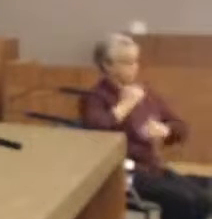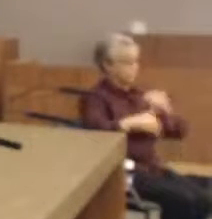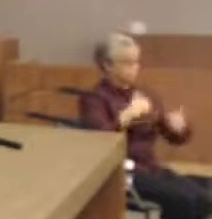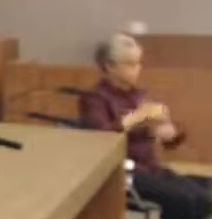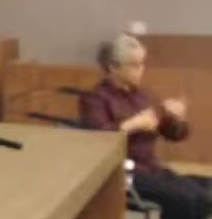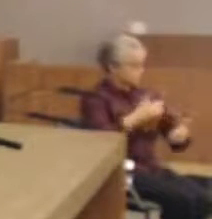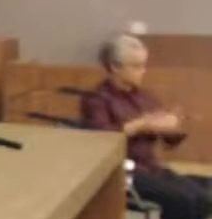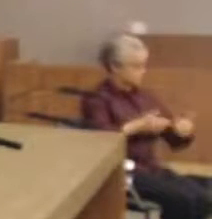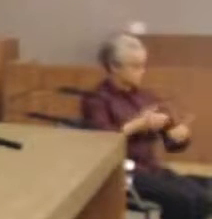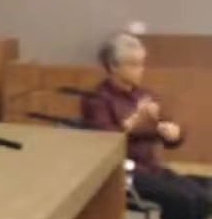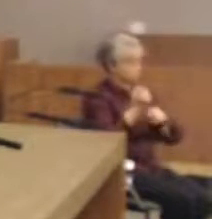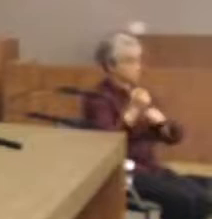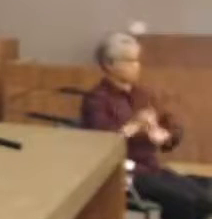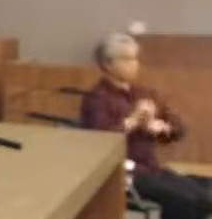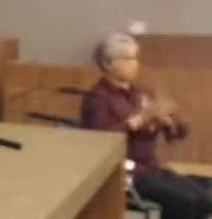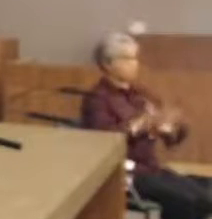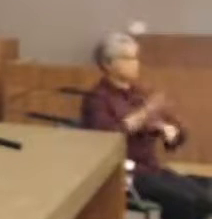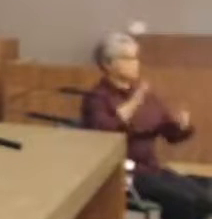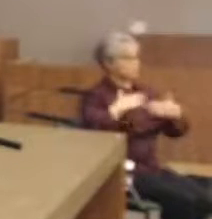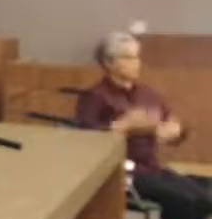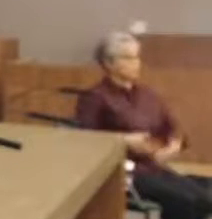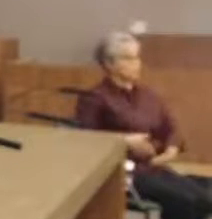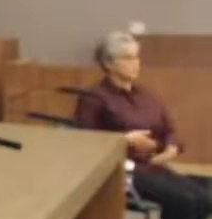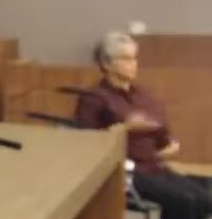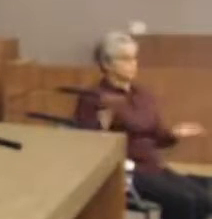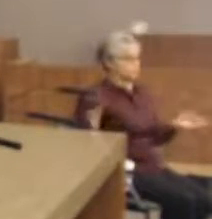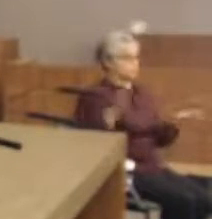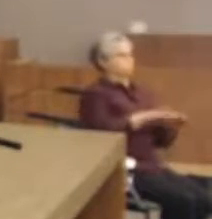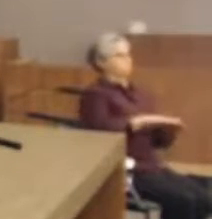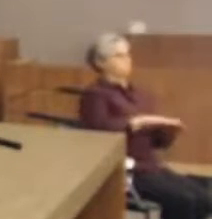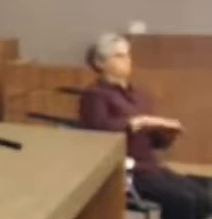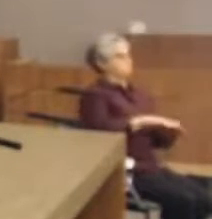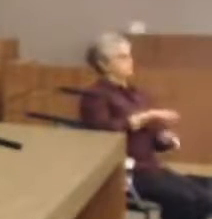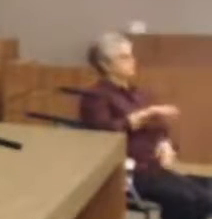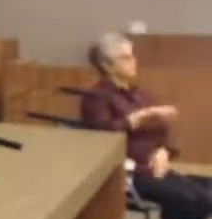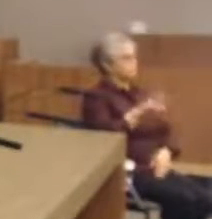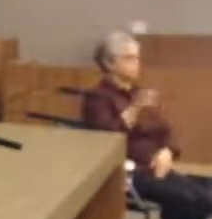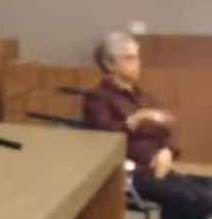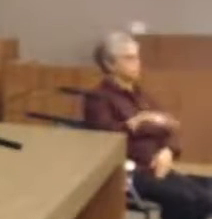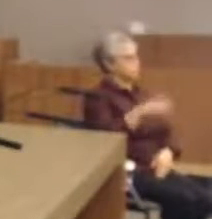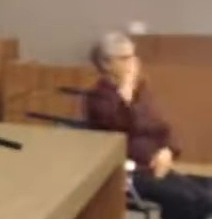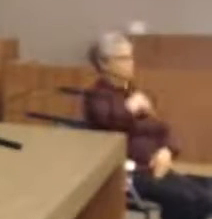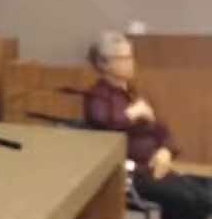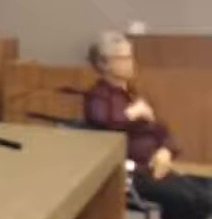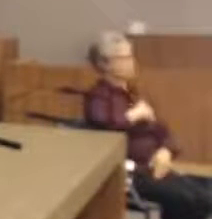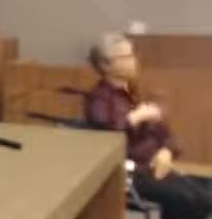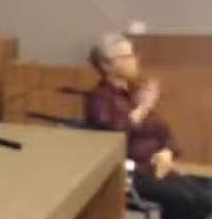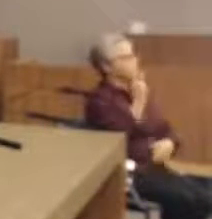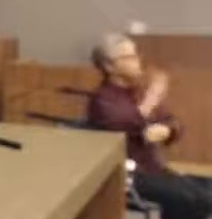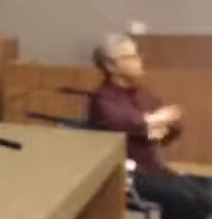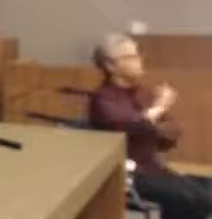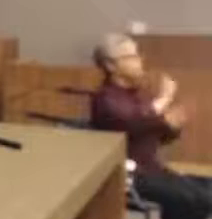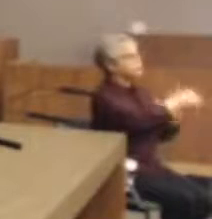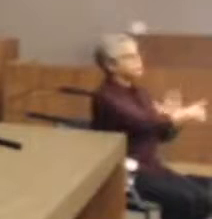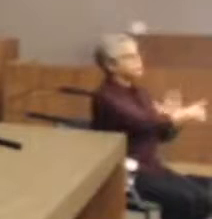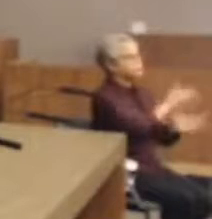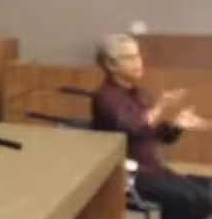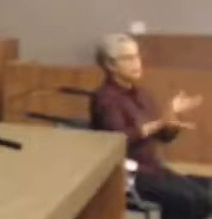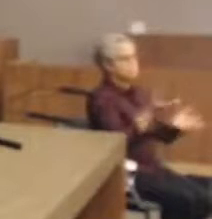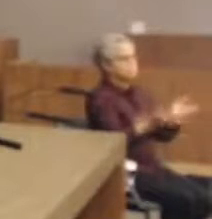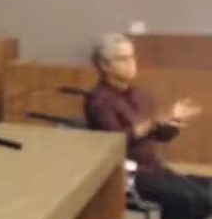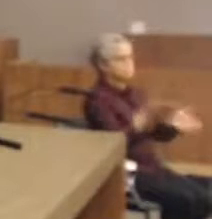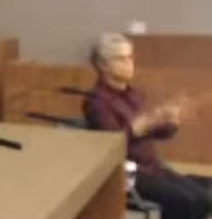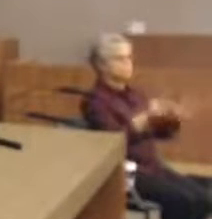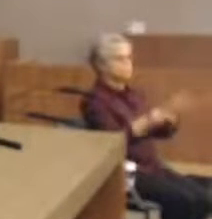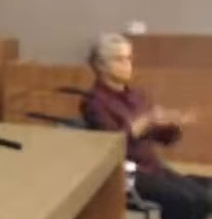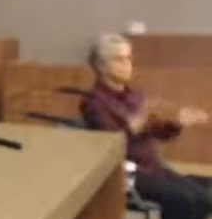if they would be flooded if they actually reacted to it. Now, a couple of days later, they might be at the grocery store and they're going to fall apart. And